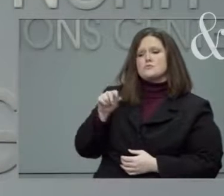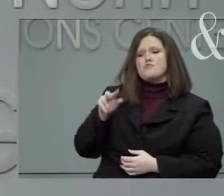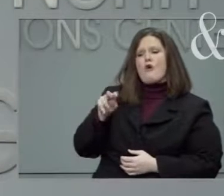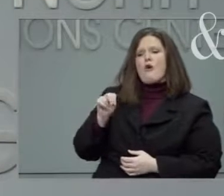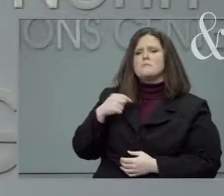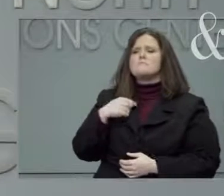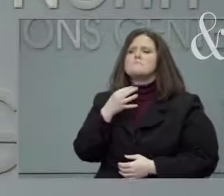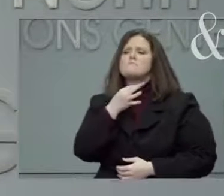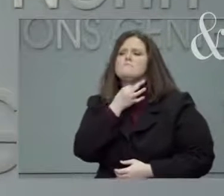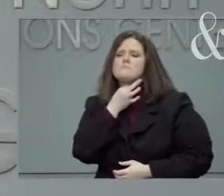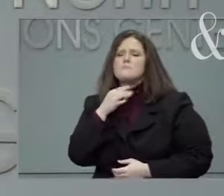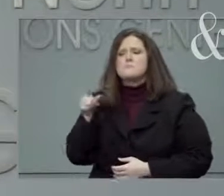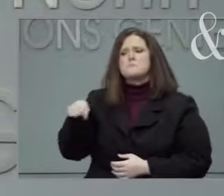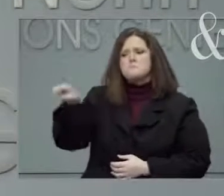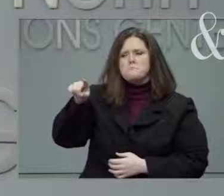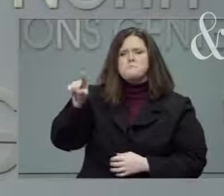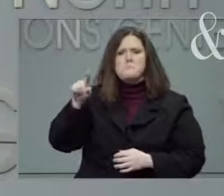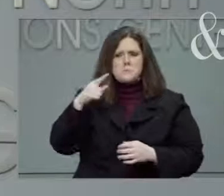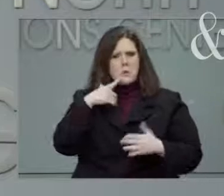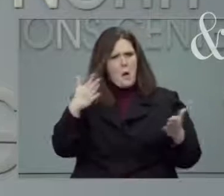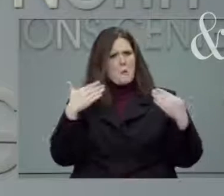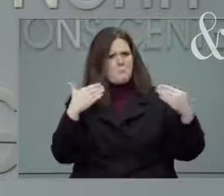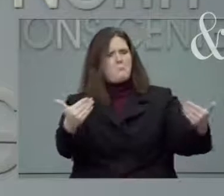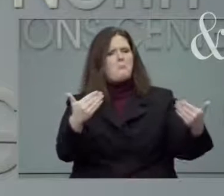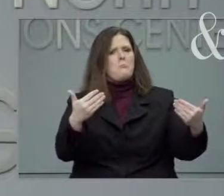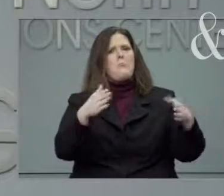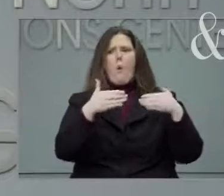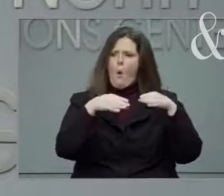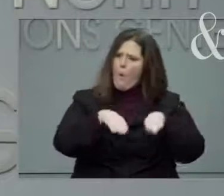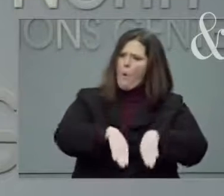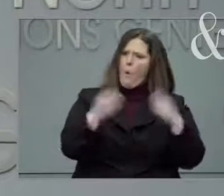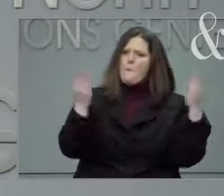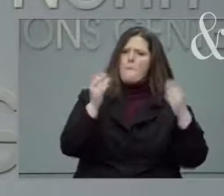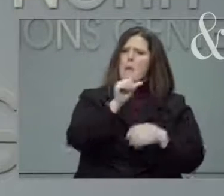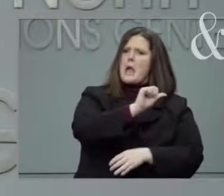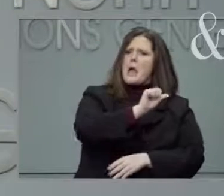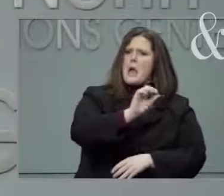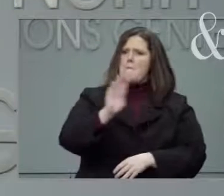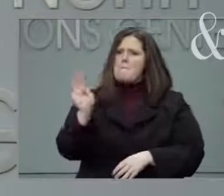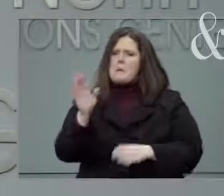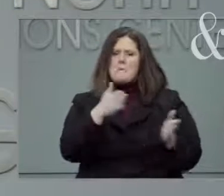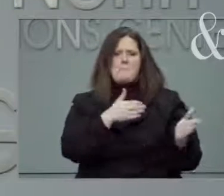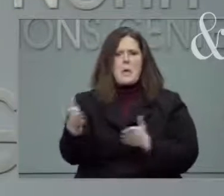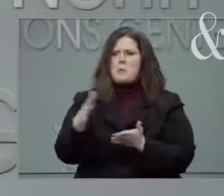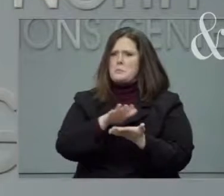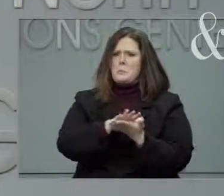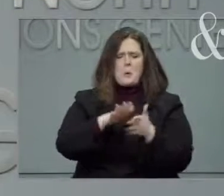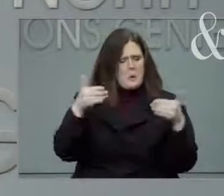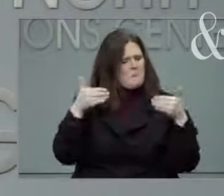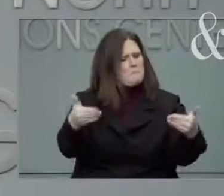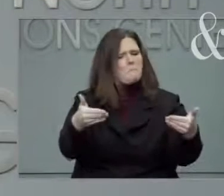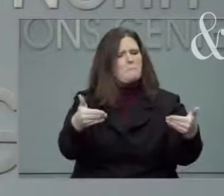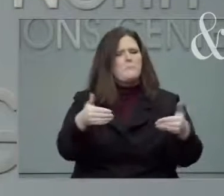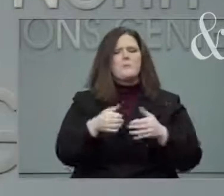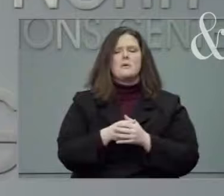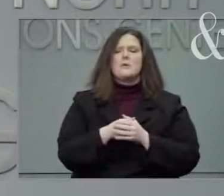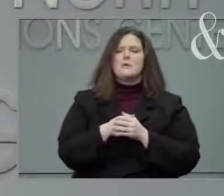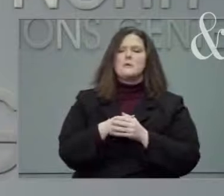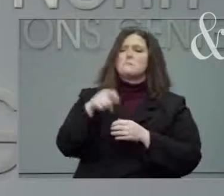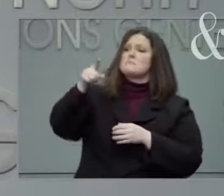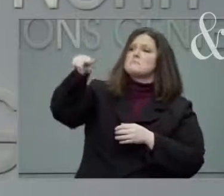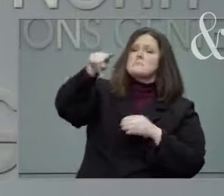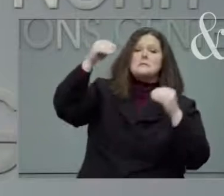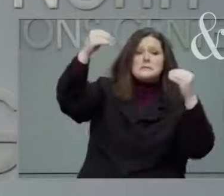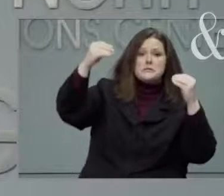urging schools to open under Plan A or B? And then when the educators and everyone that works in the